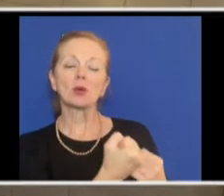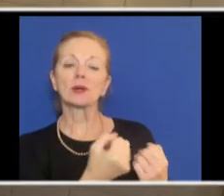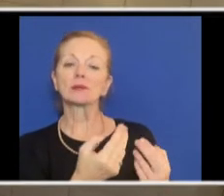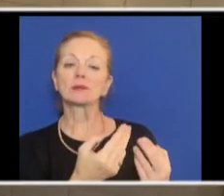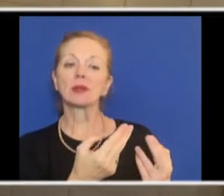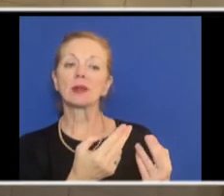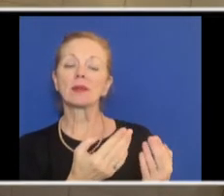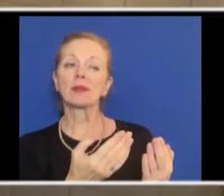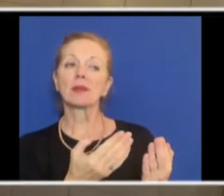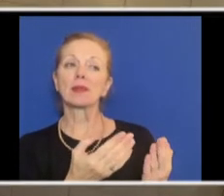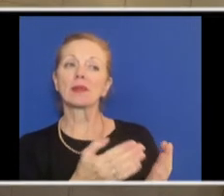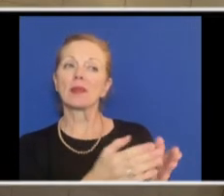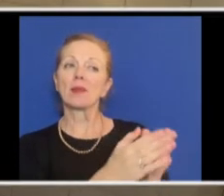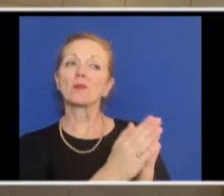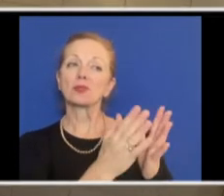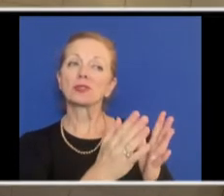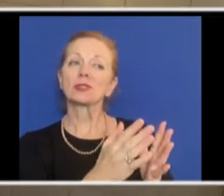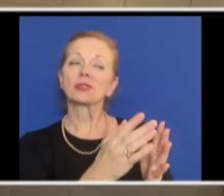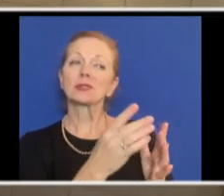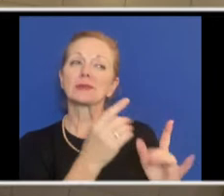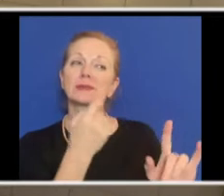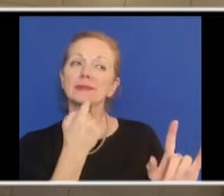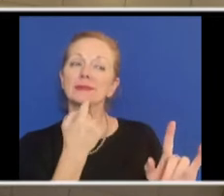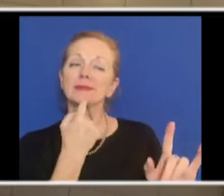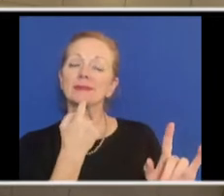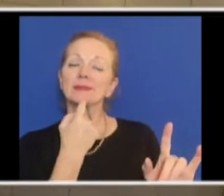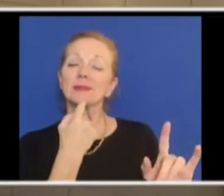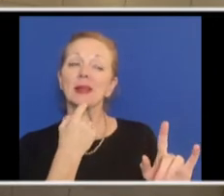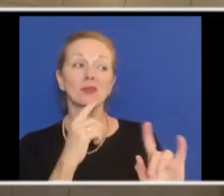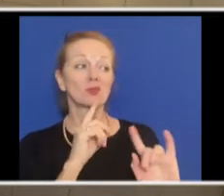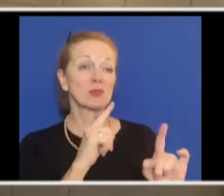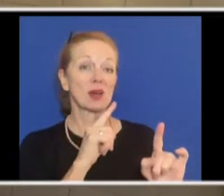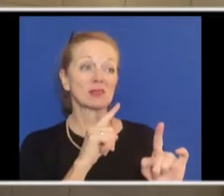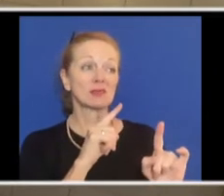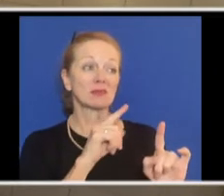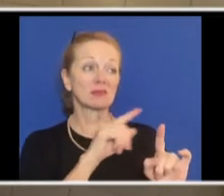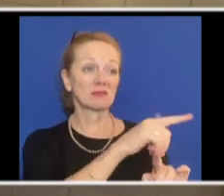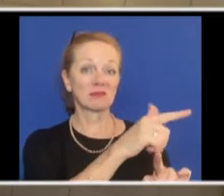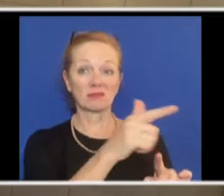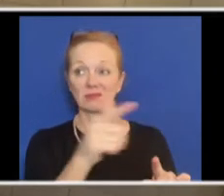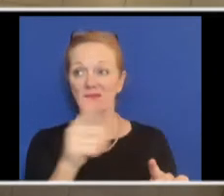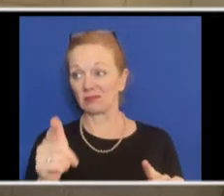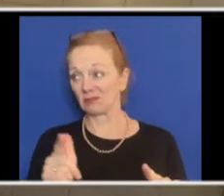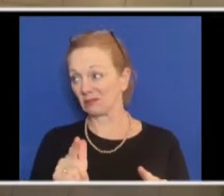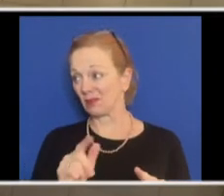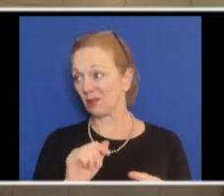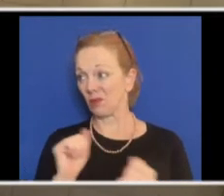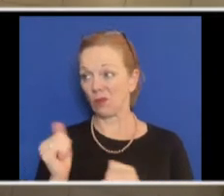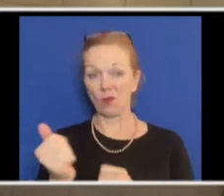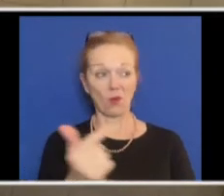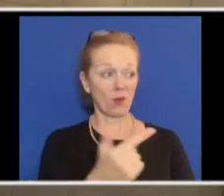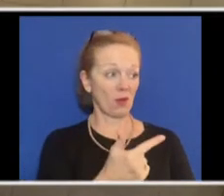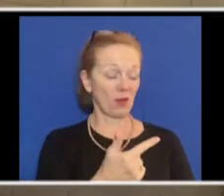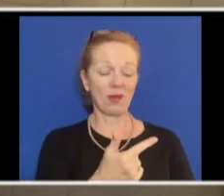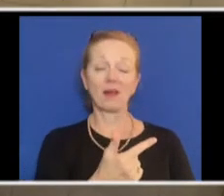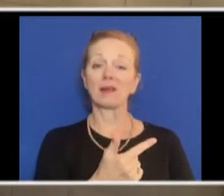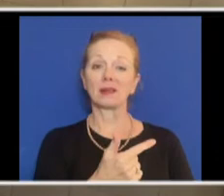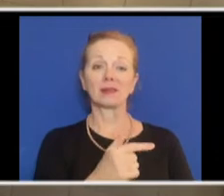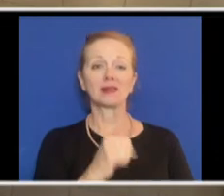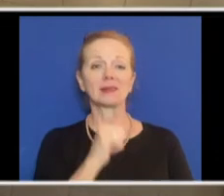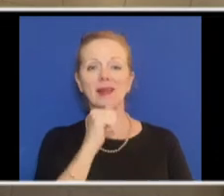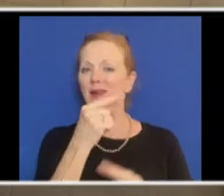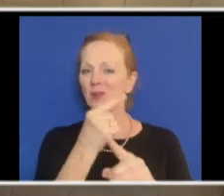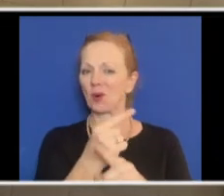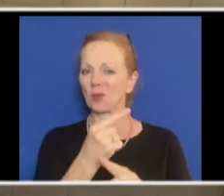and I think by the reaction of everyone around the dies the the inappropriateness